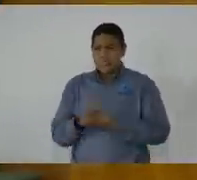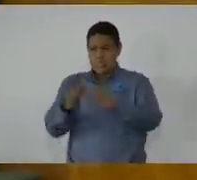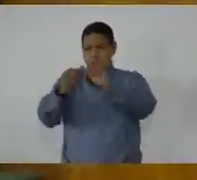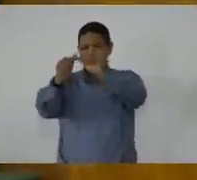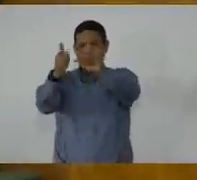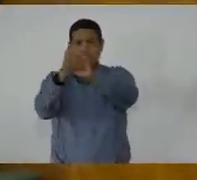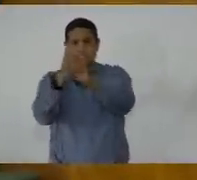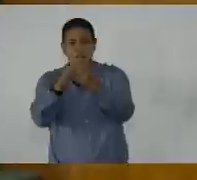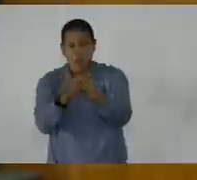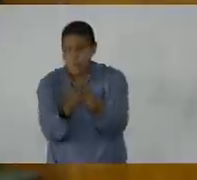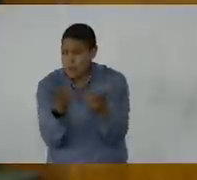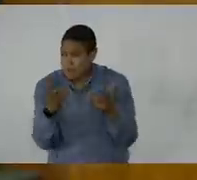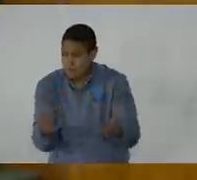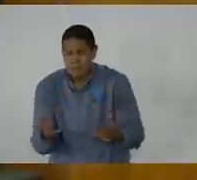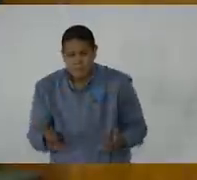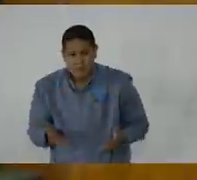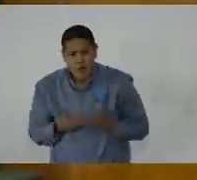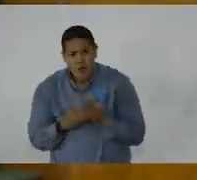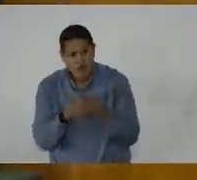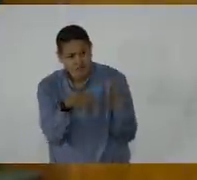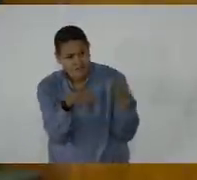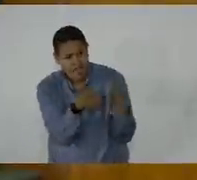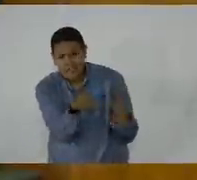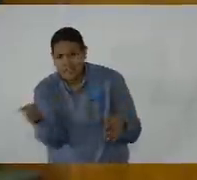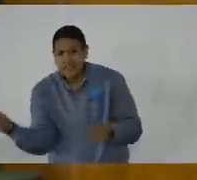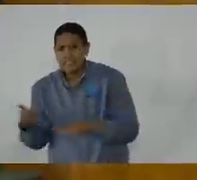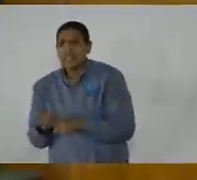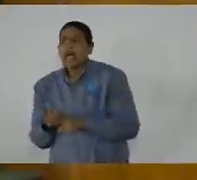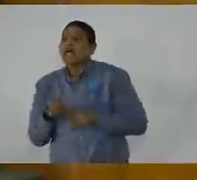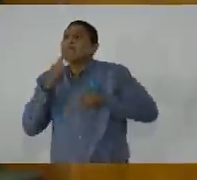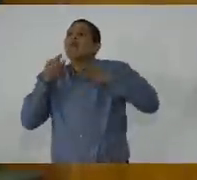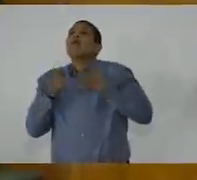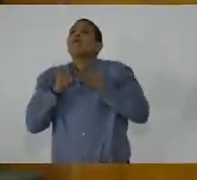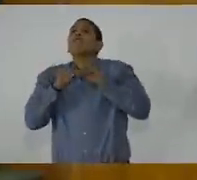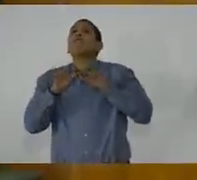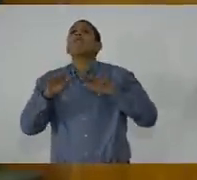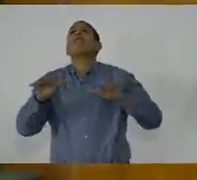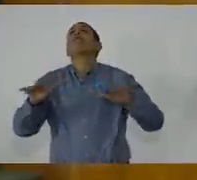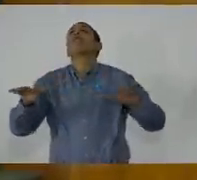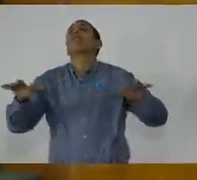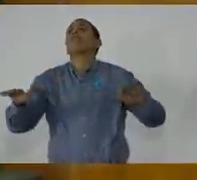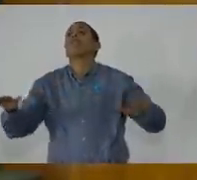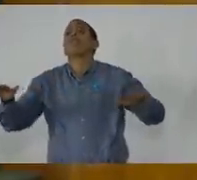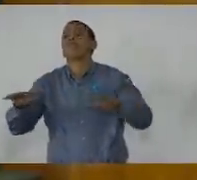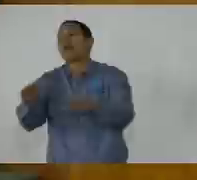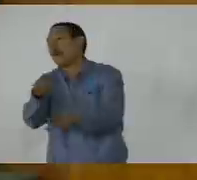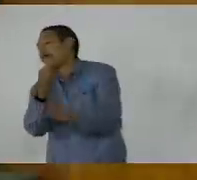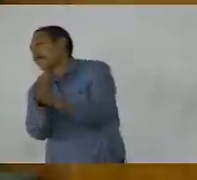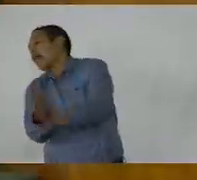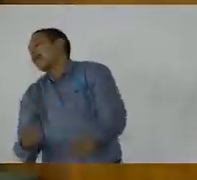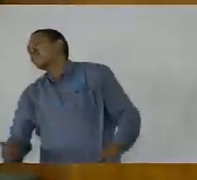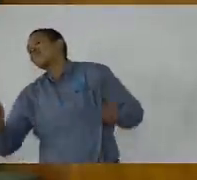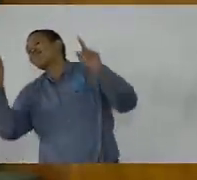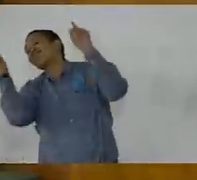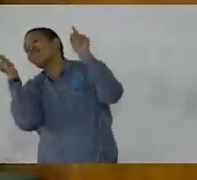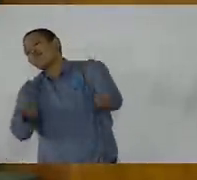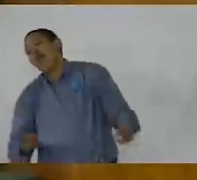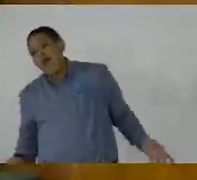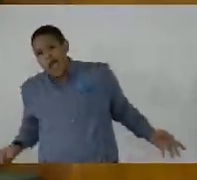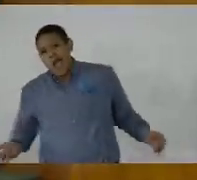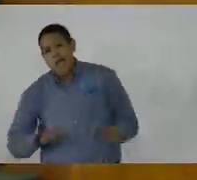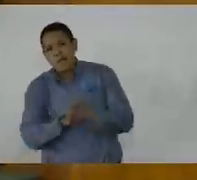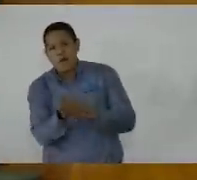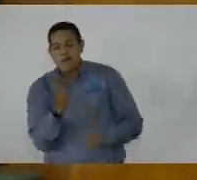continued problem of the sector, exacerbated by the COVID-19 pandemic, is the issue